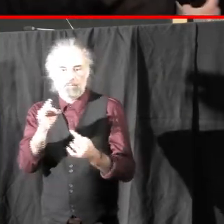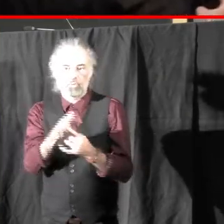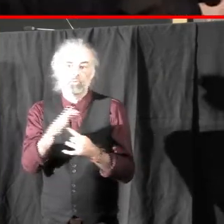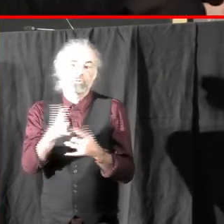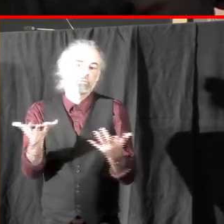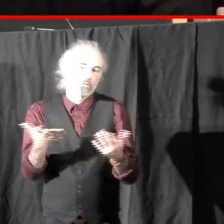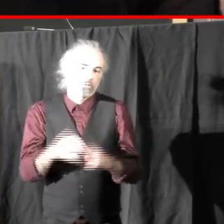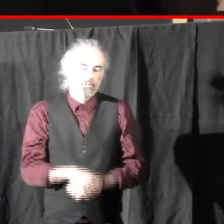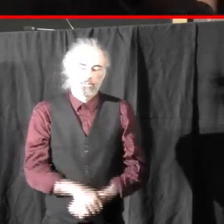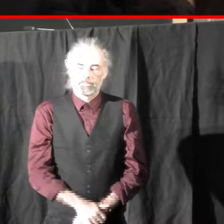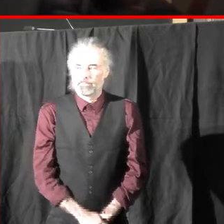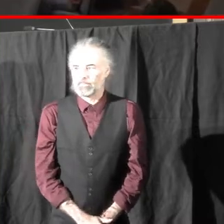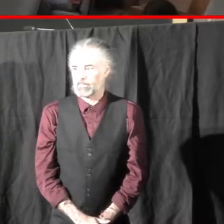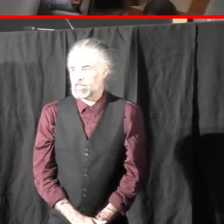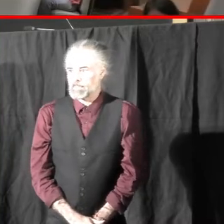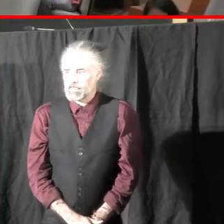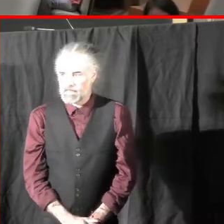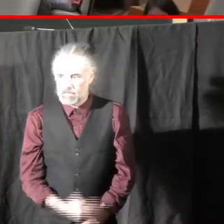Thank you.